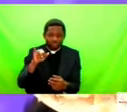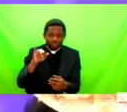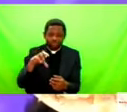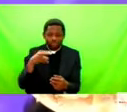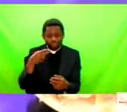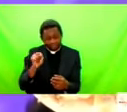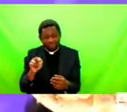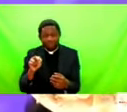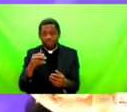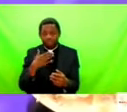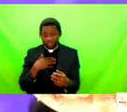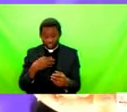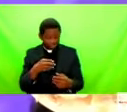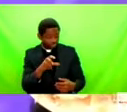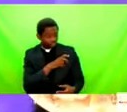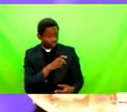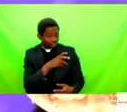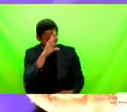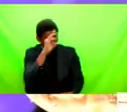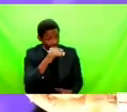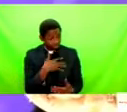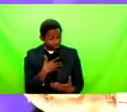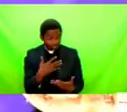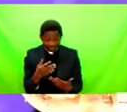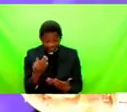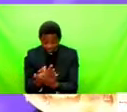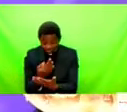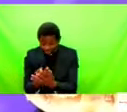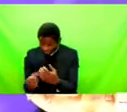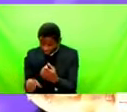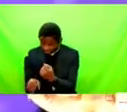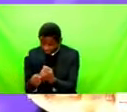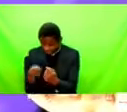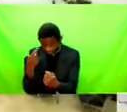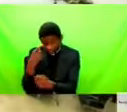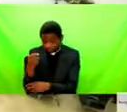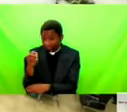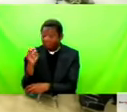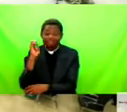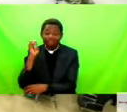My last is the financial supporters for the ministry.